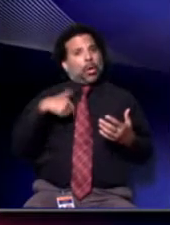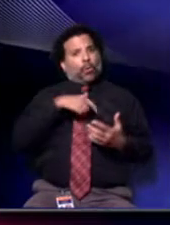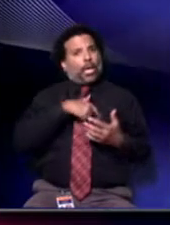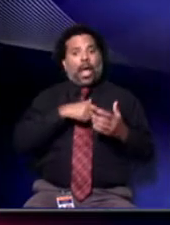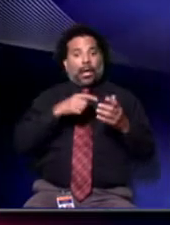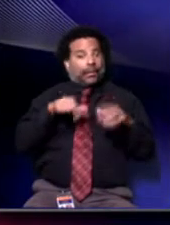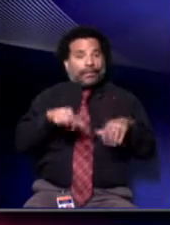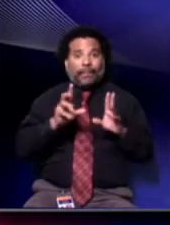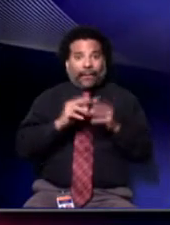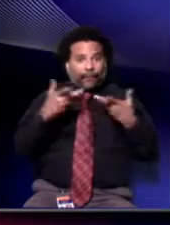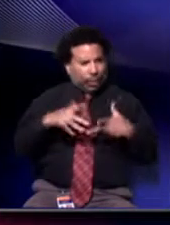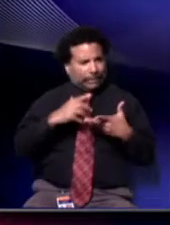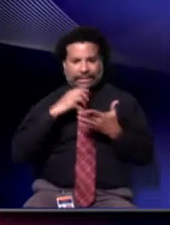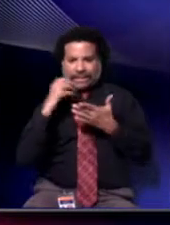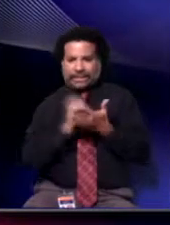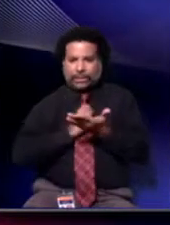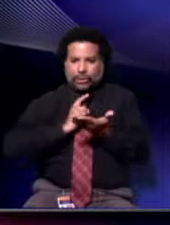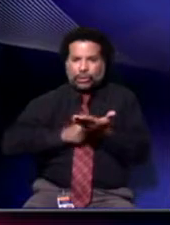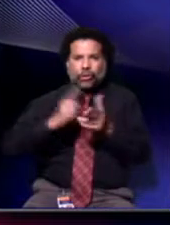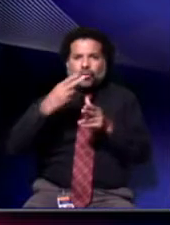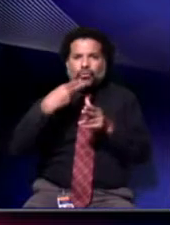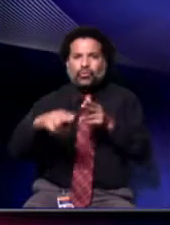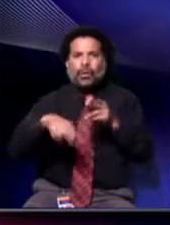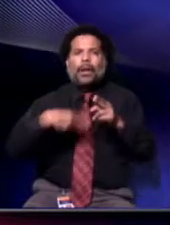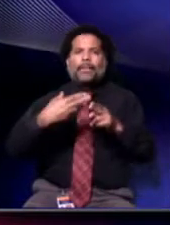to what it, because we were talking about